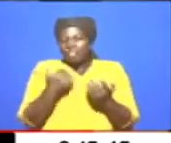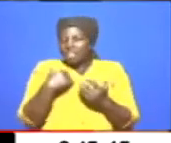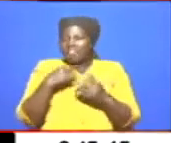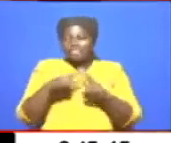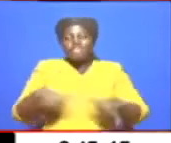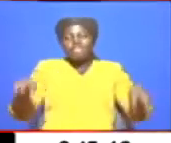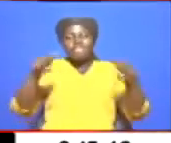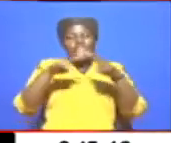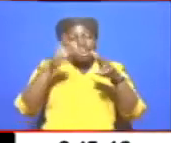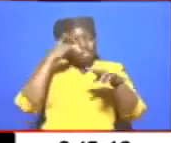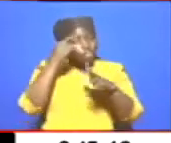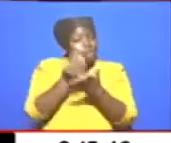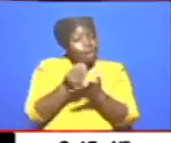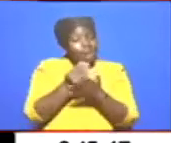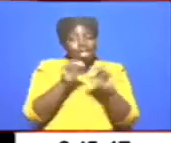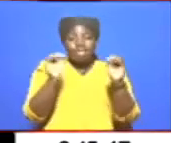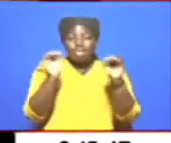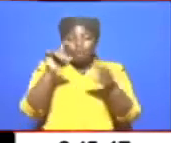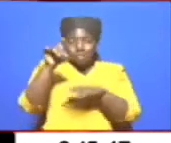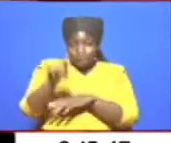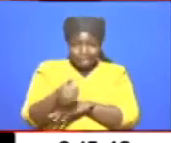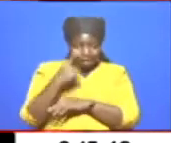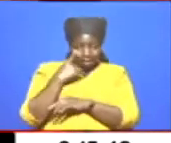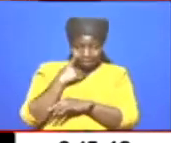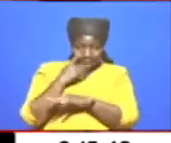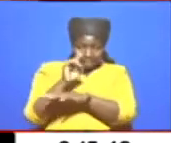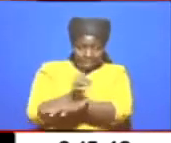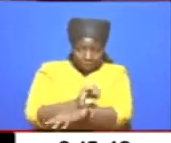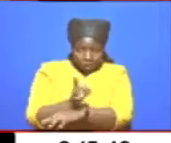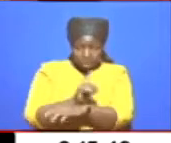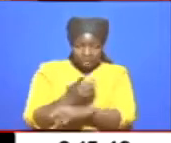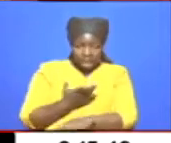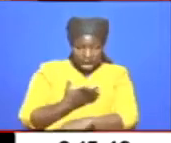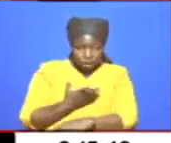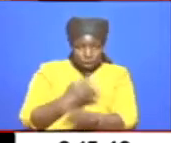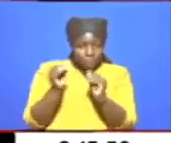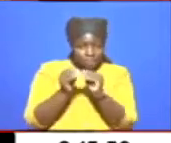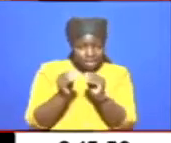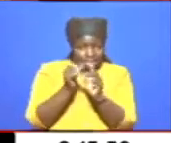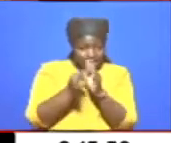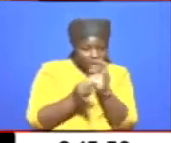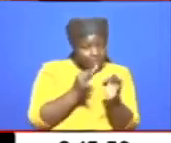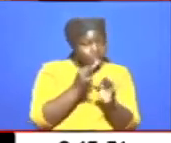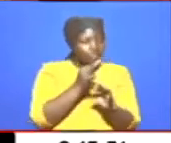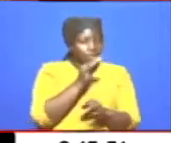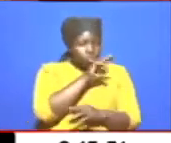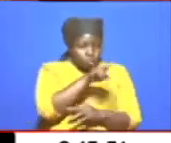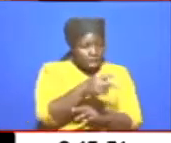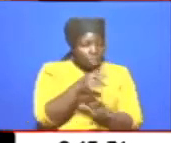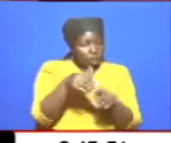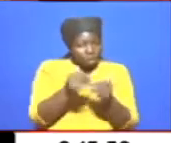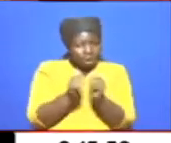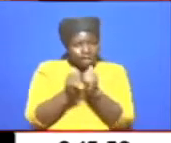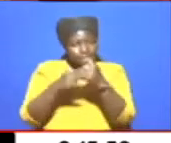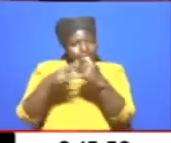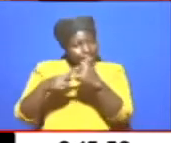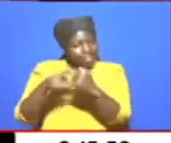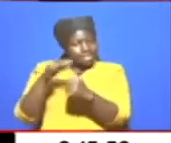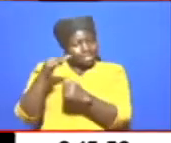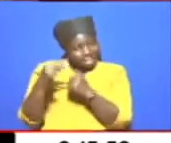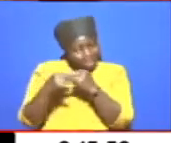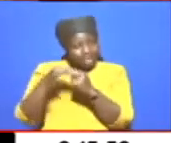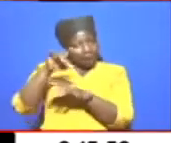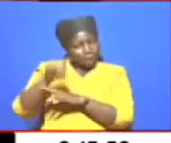for money. We must see the minutes of the council meetings, whether they were in 2000 or 1978, they must be on